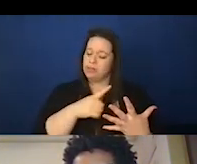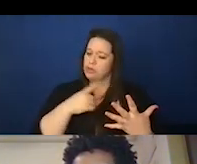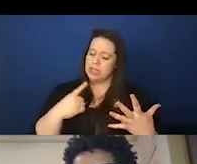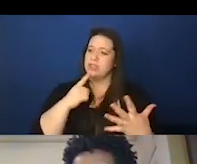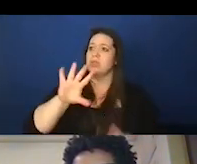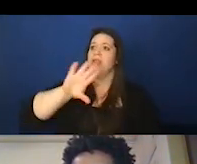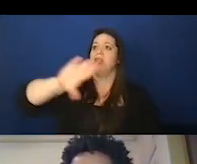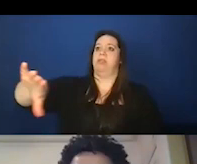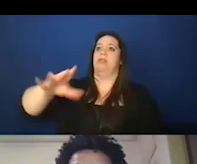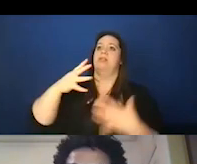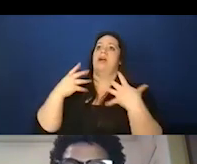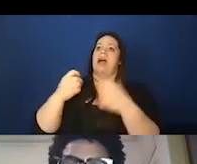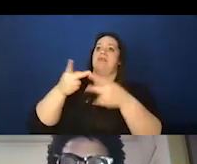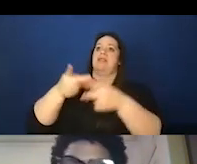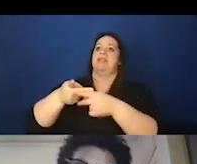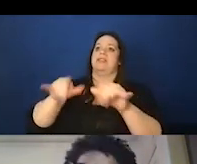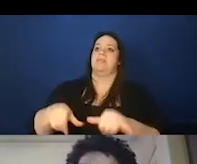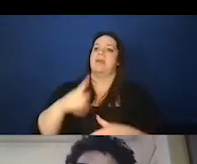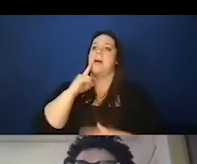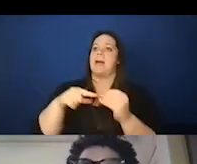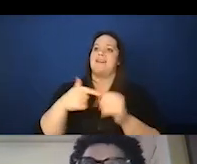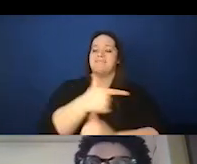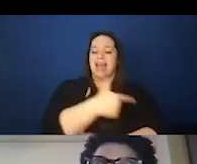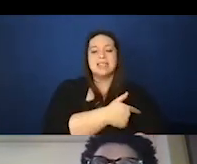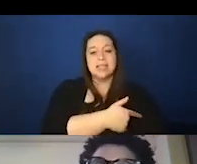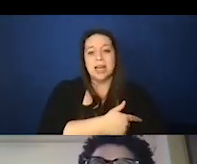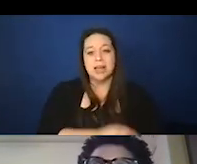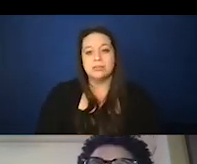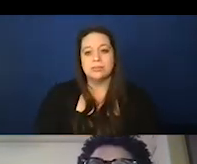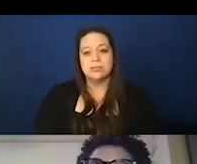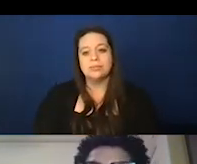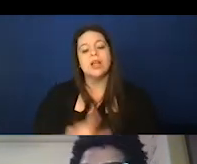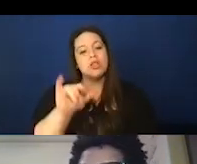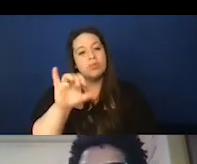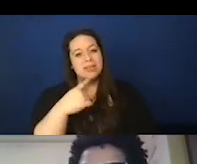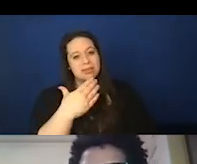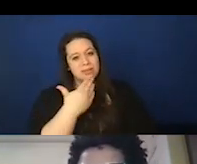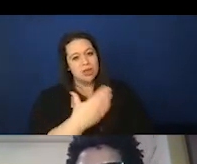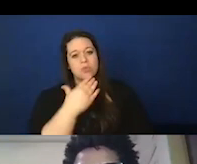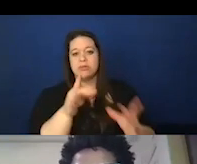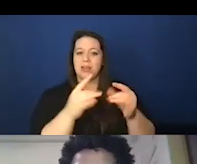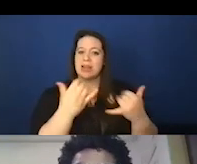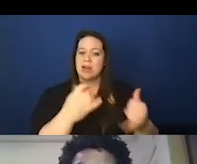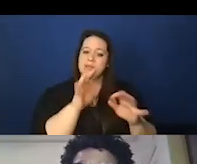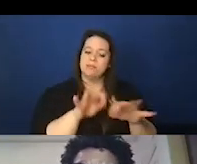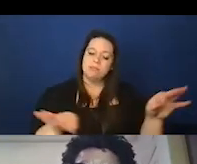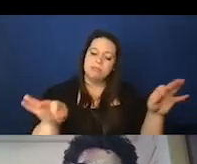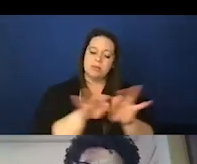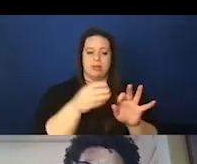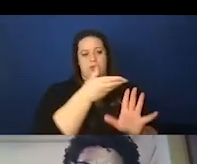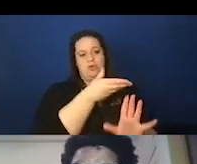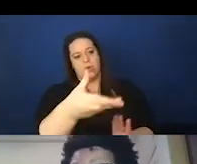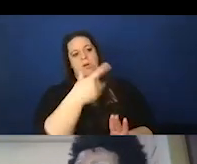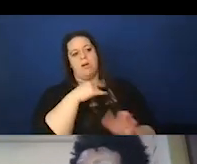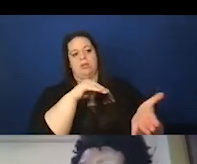vaccines. Thank you. What you're saying is so critically important. And I think particularly being doctors and professionals who have